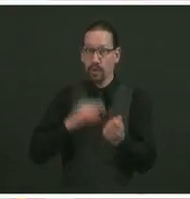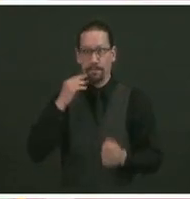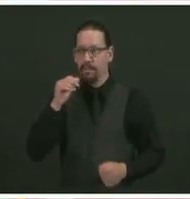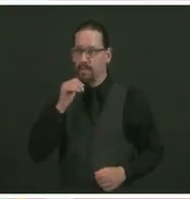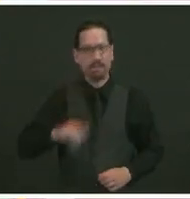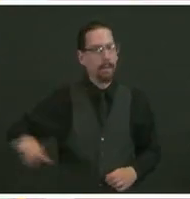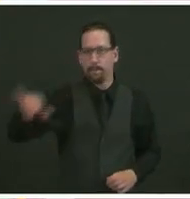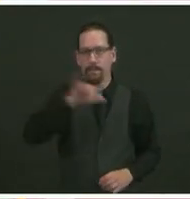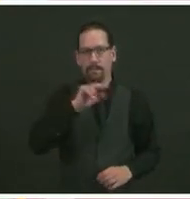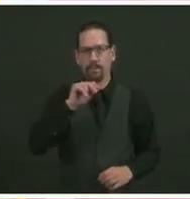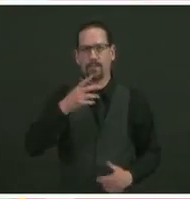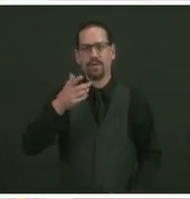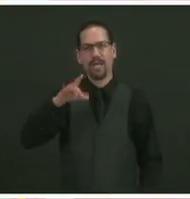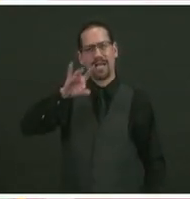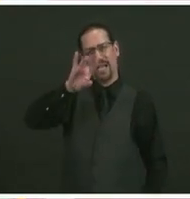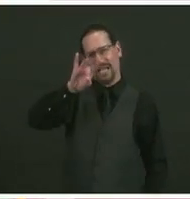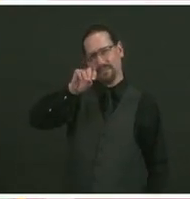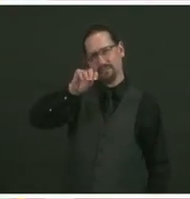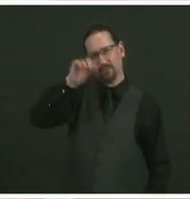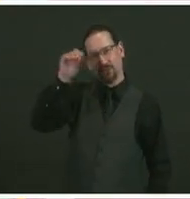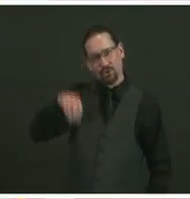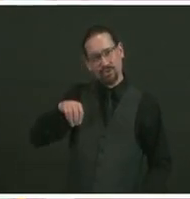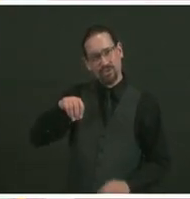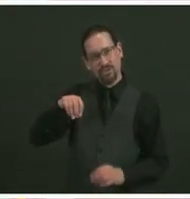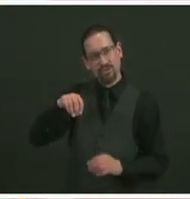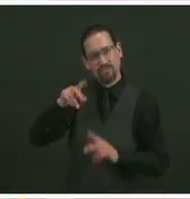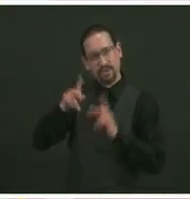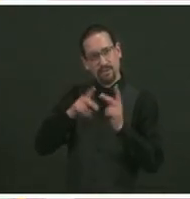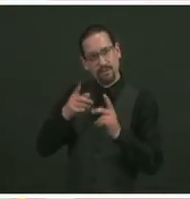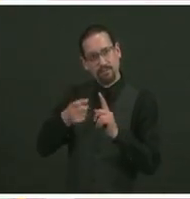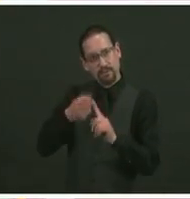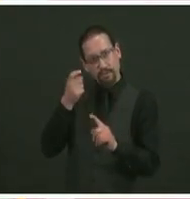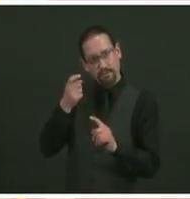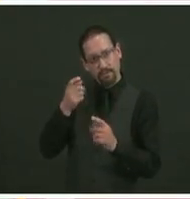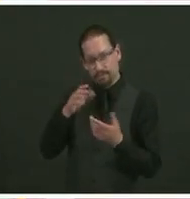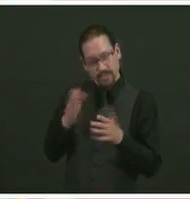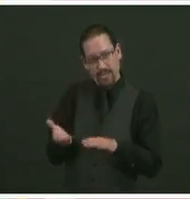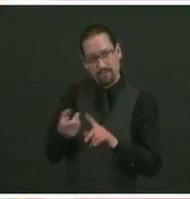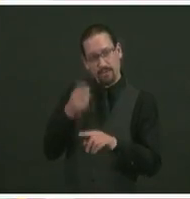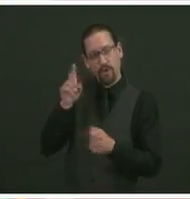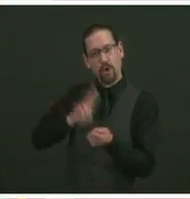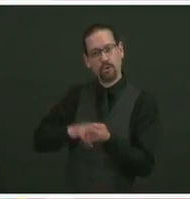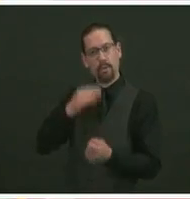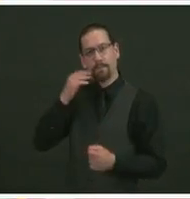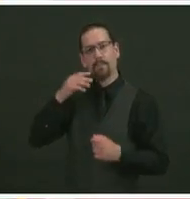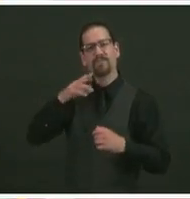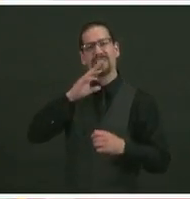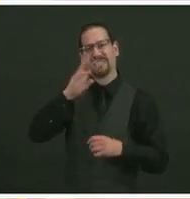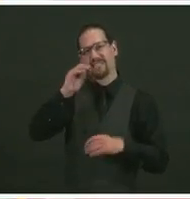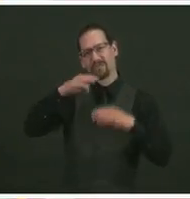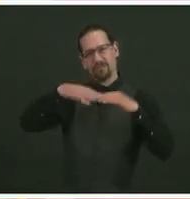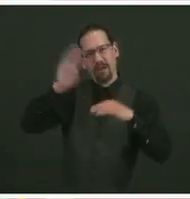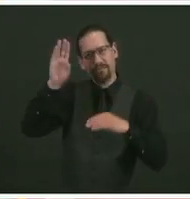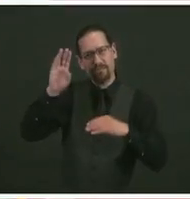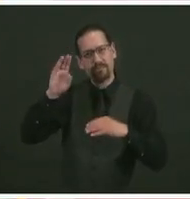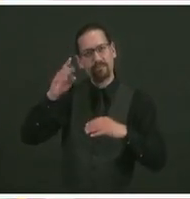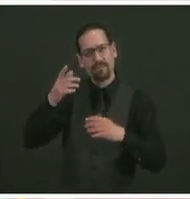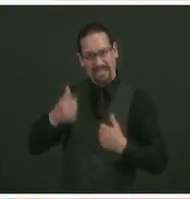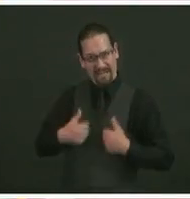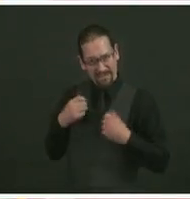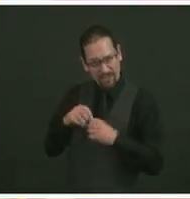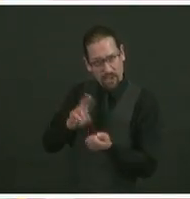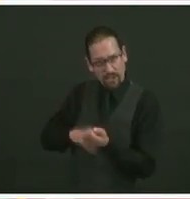older than 60 years old. Very vulnerable population for folks living in nursing homes. Part of that too is just that, you